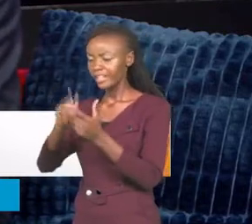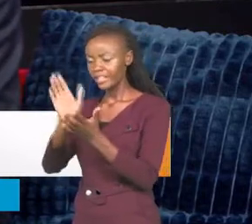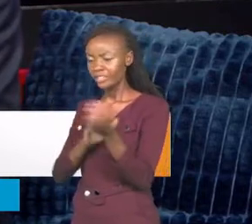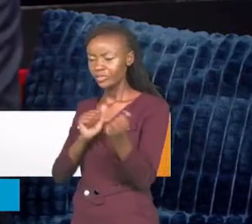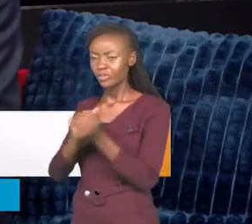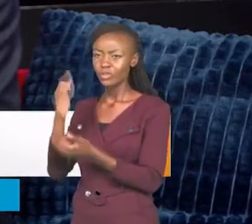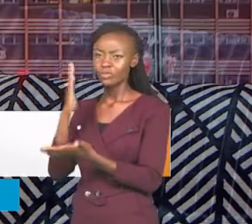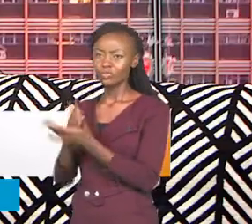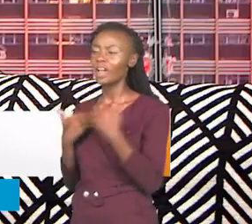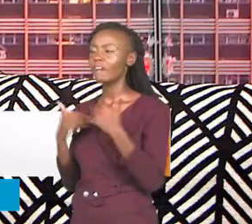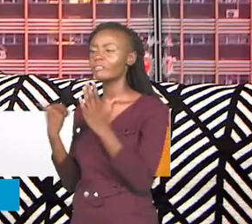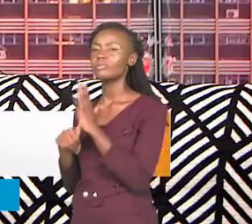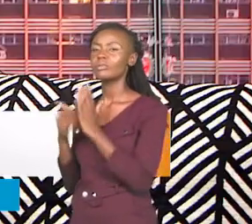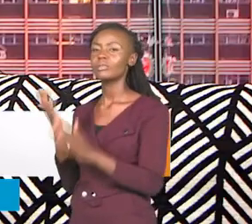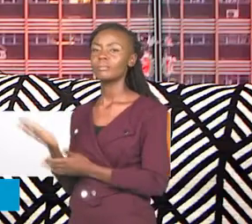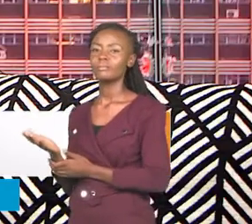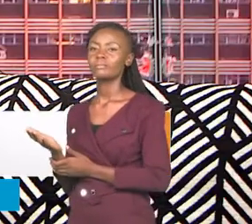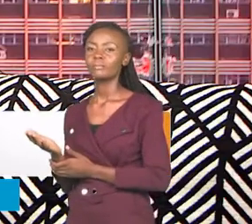problem over there.